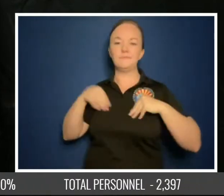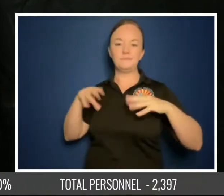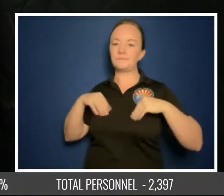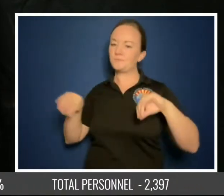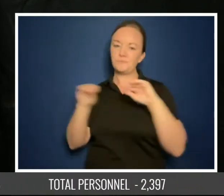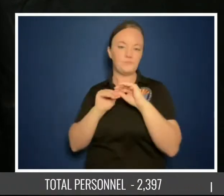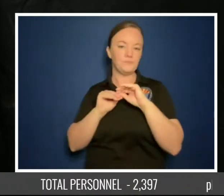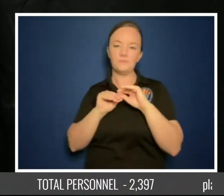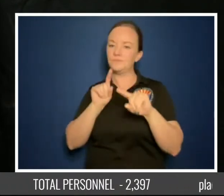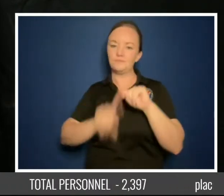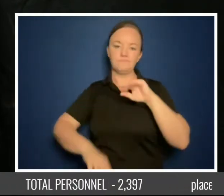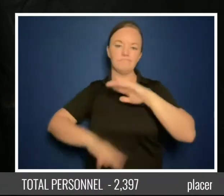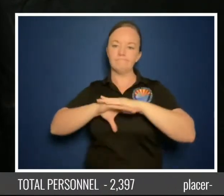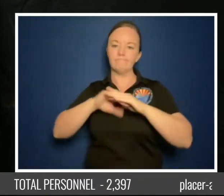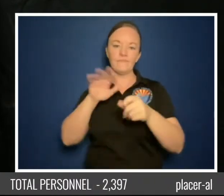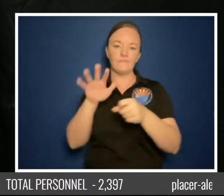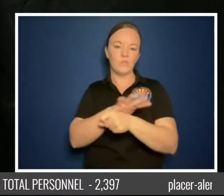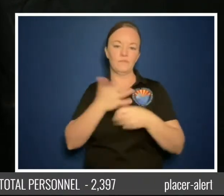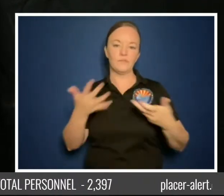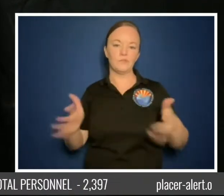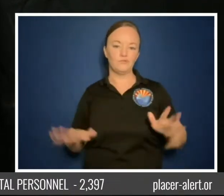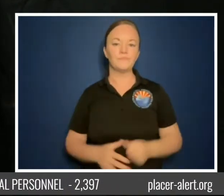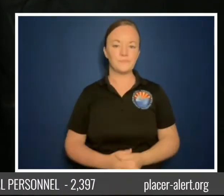additional intakes at this time.